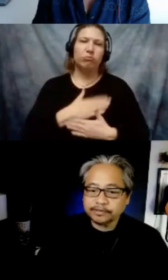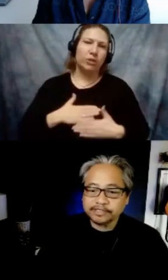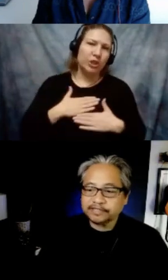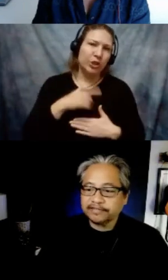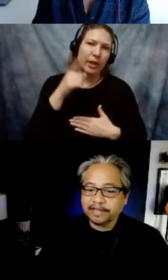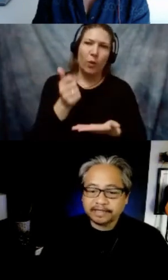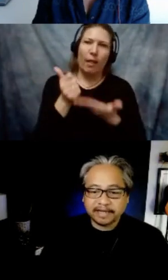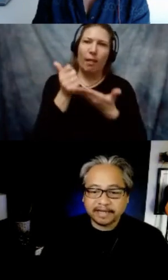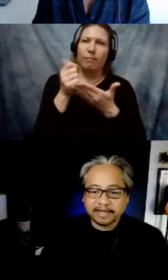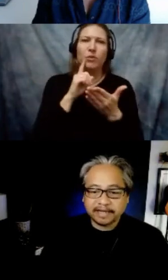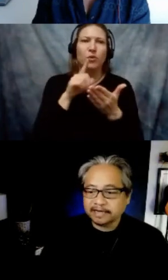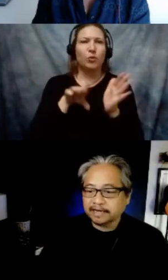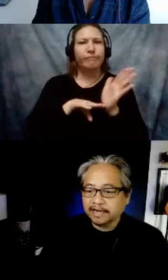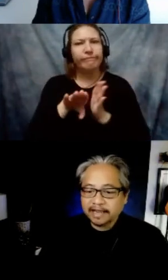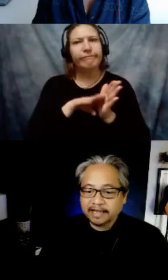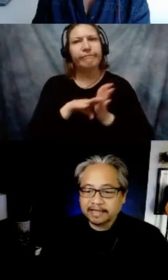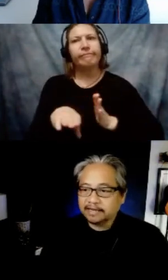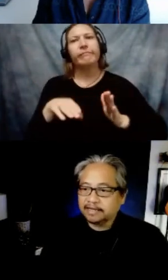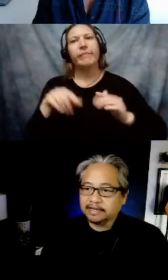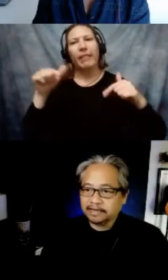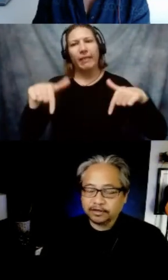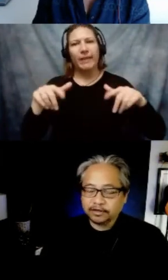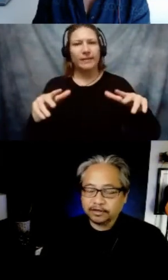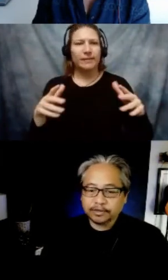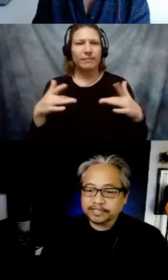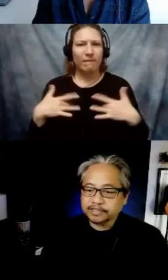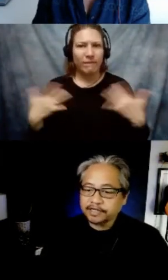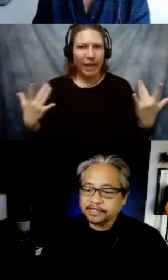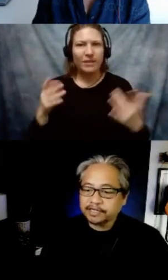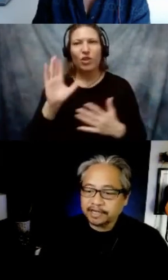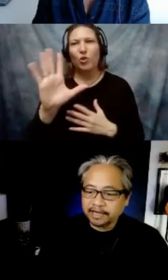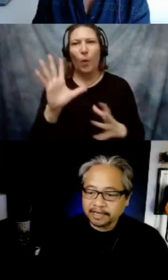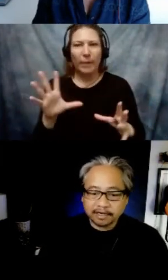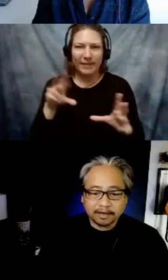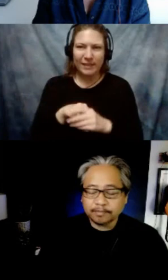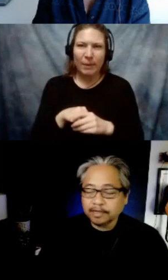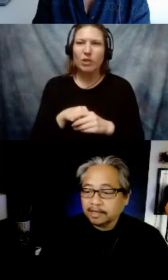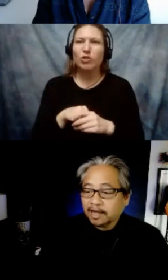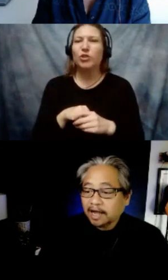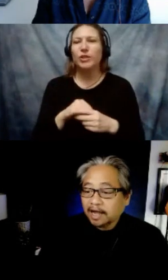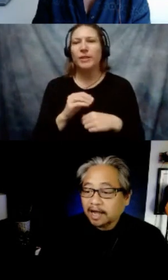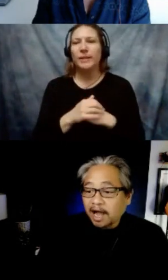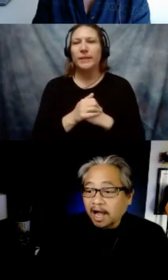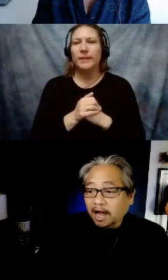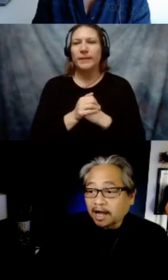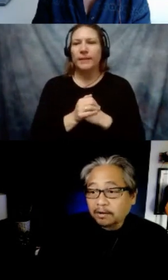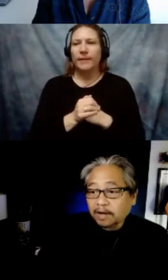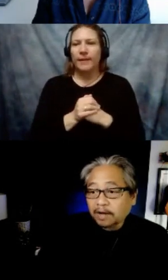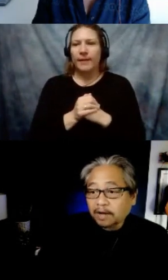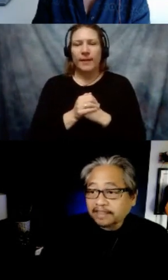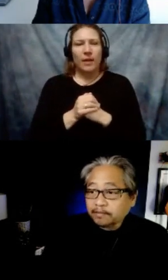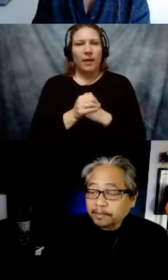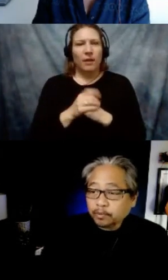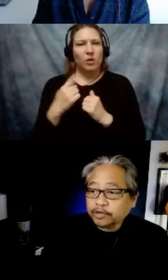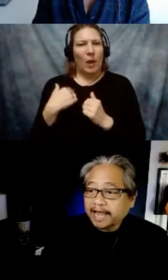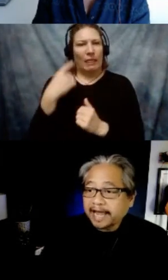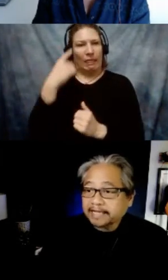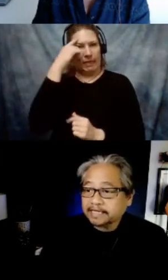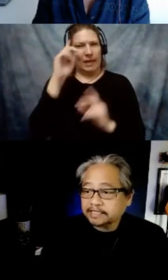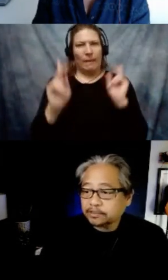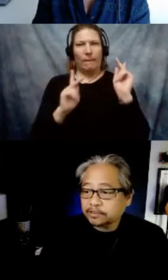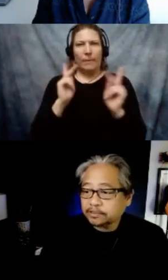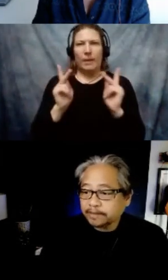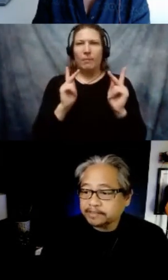And I think people were trying to access the website to get your book, but I don't know. We may have crashed the server because it